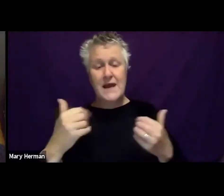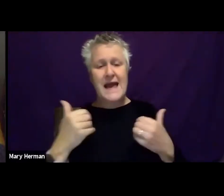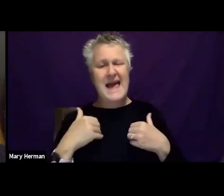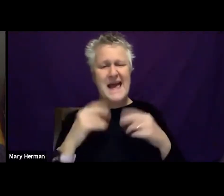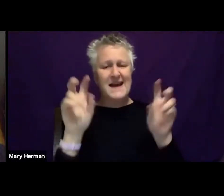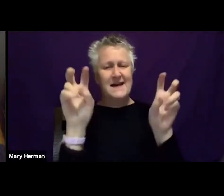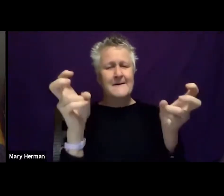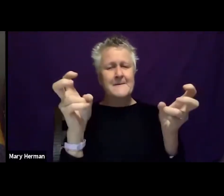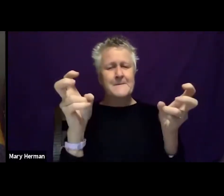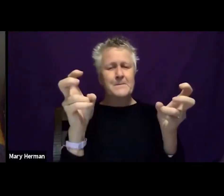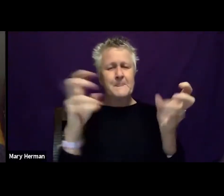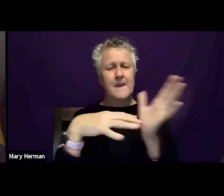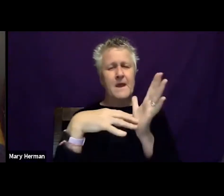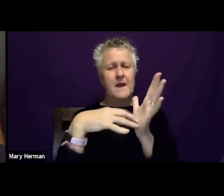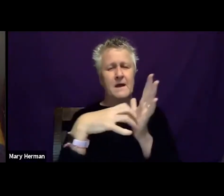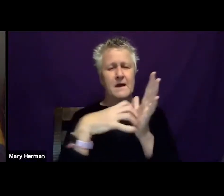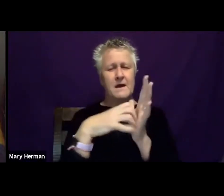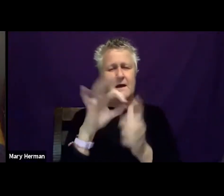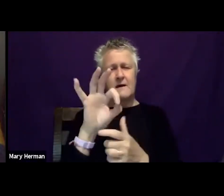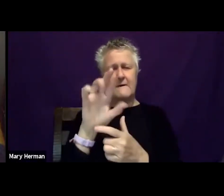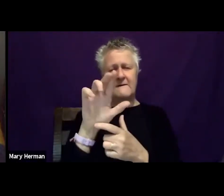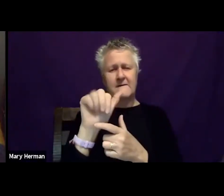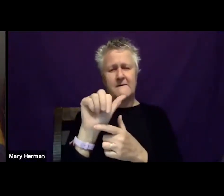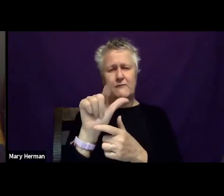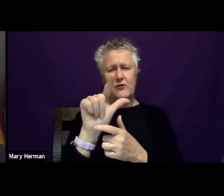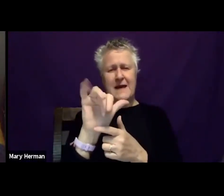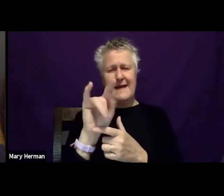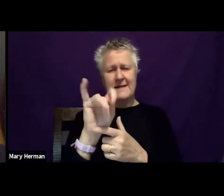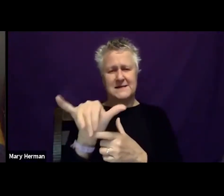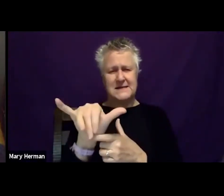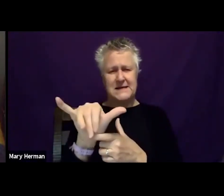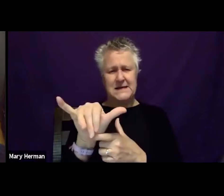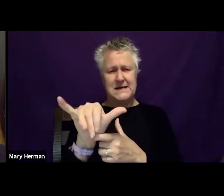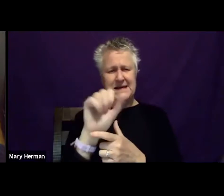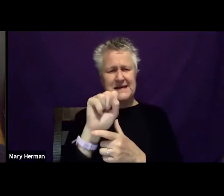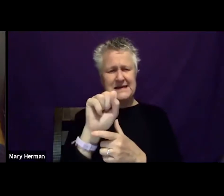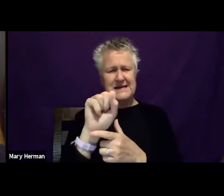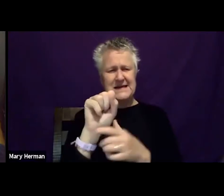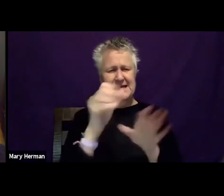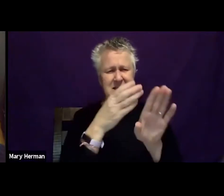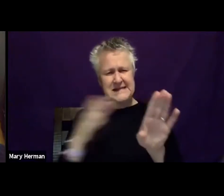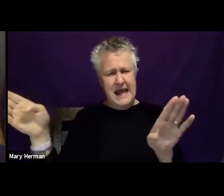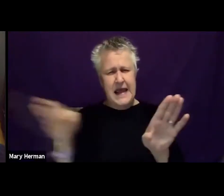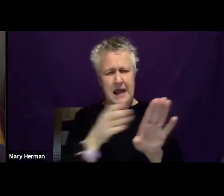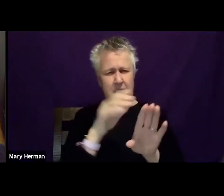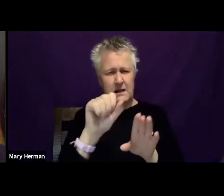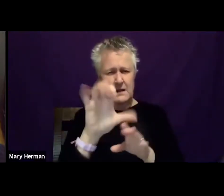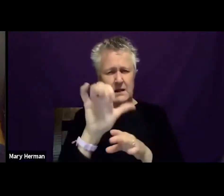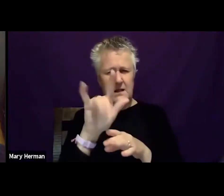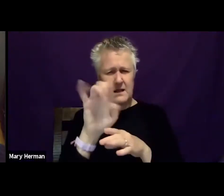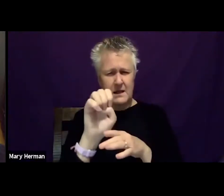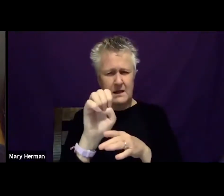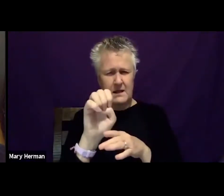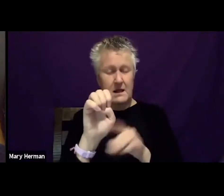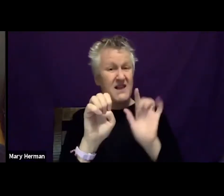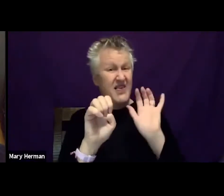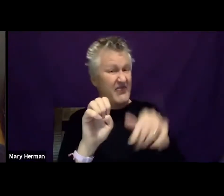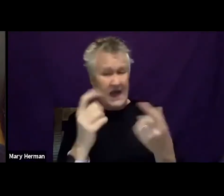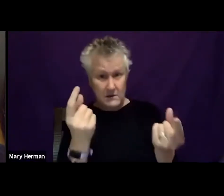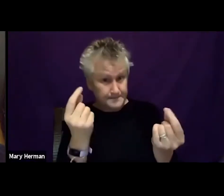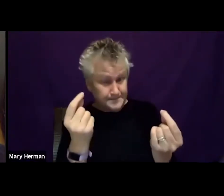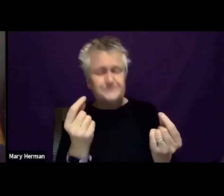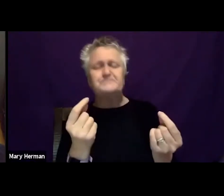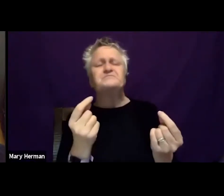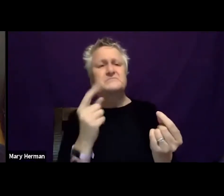published. And this frailty scale was like scoring people out of 9 or 10. And